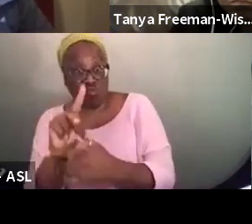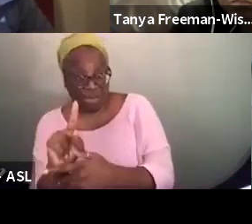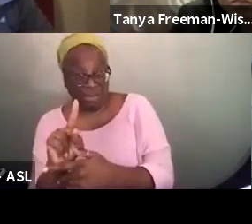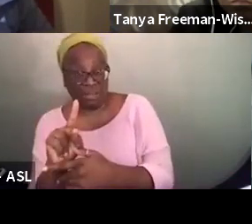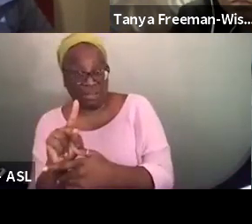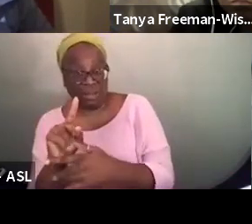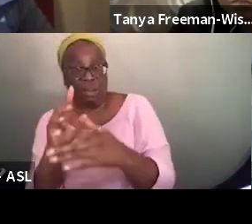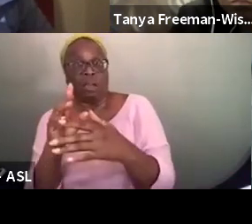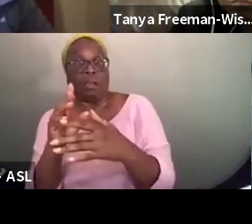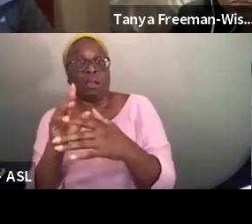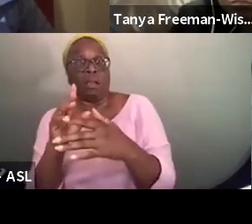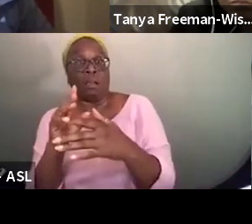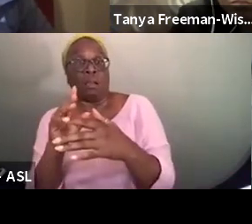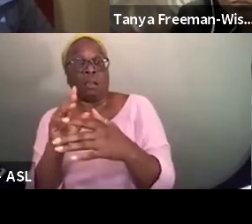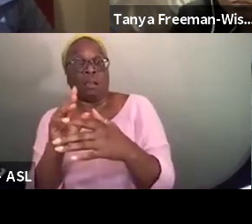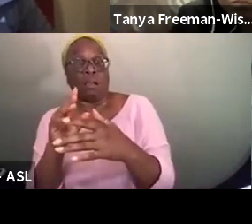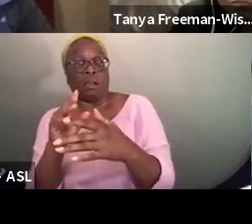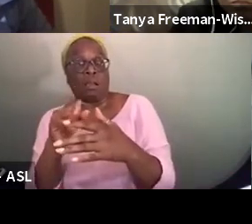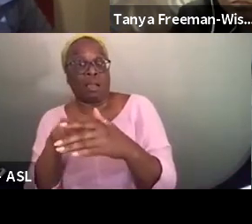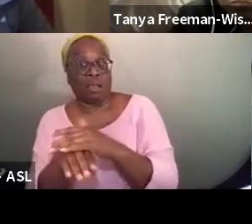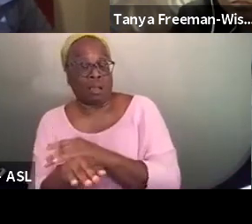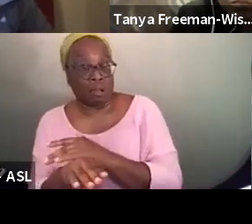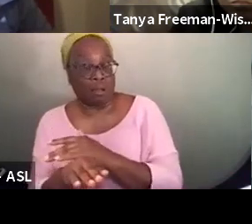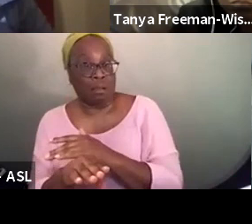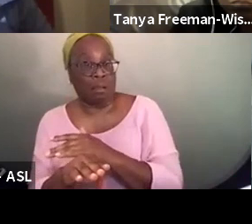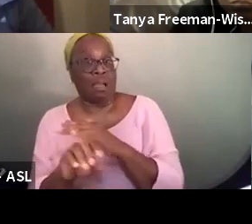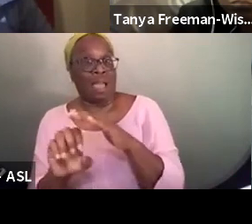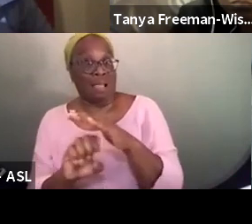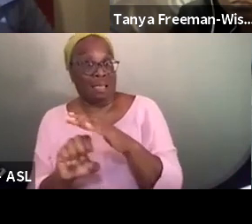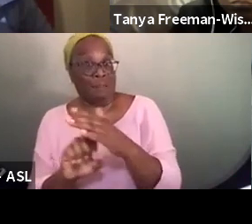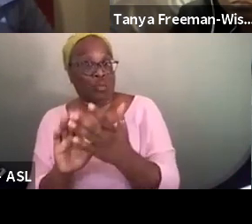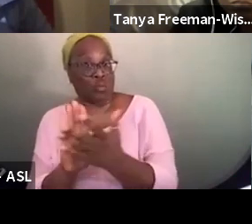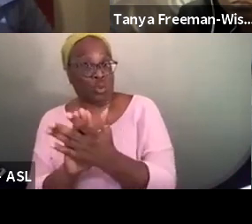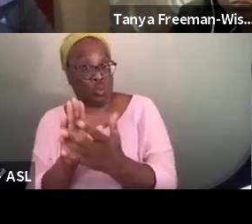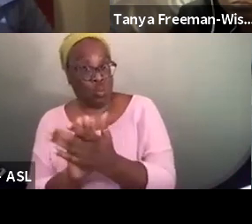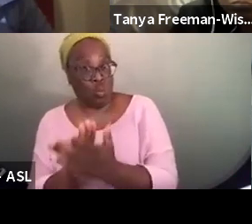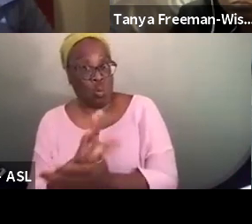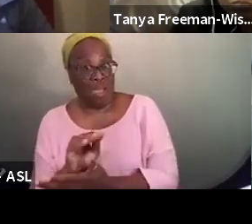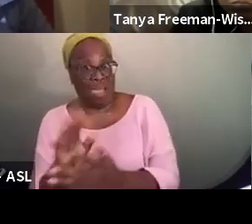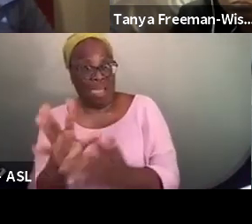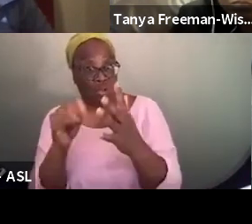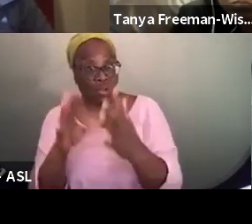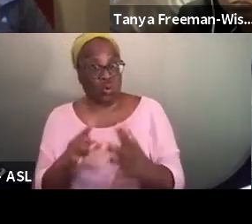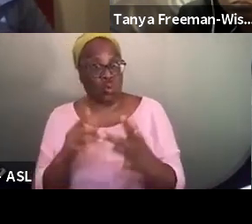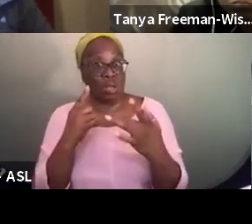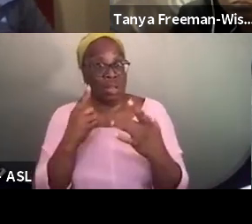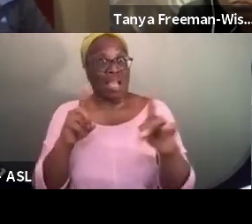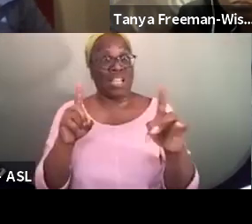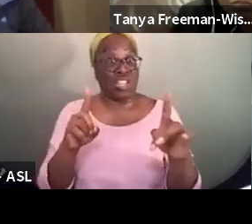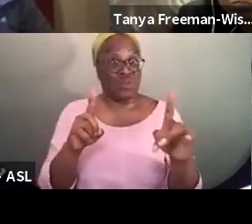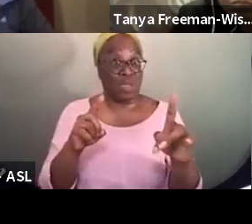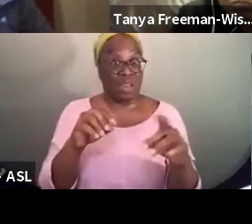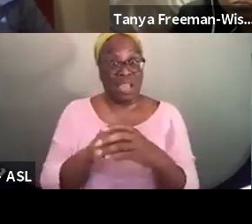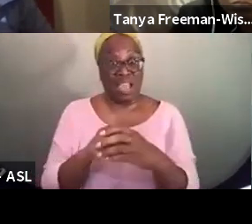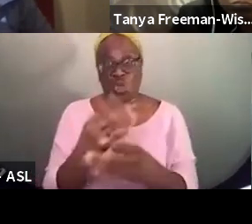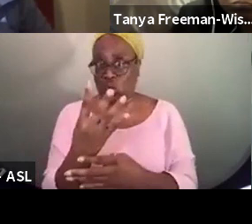going into middle school, and their academic achievement in those 2 subject areas or 4 subject areas. I'm open